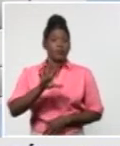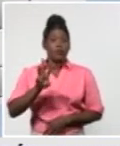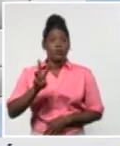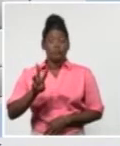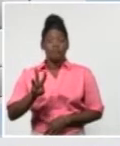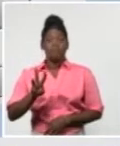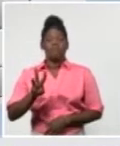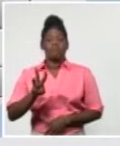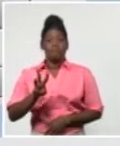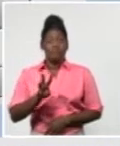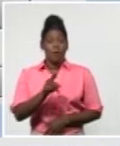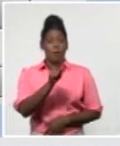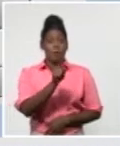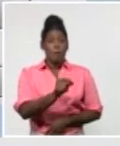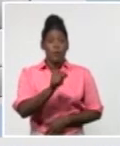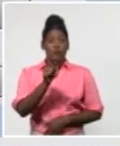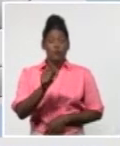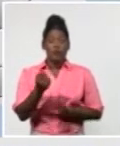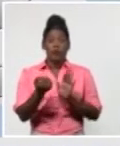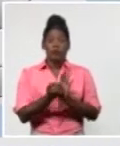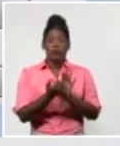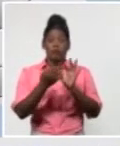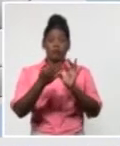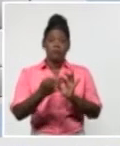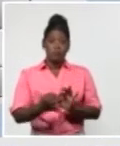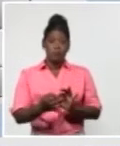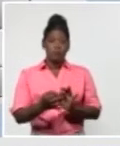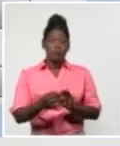10,446,353 confirmed cases,